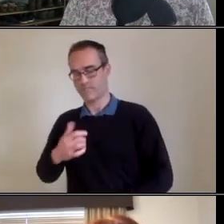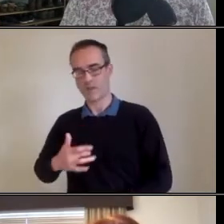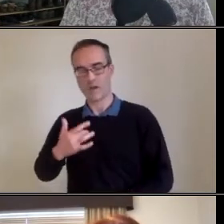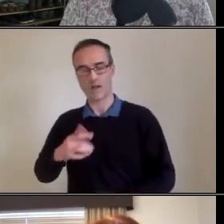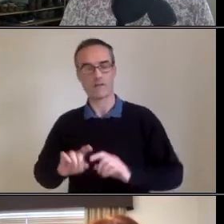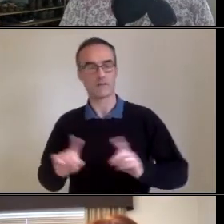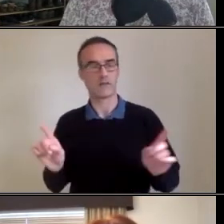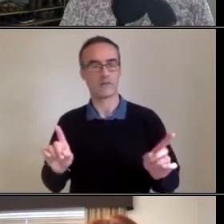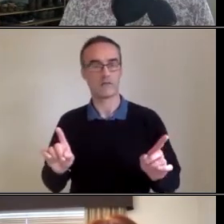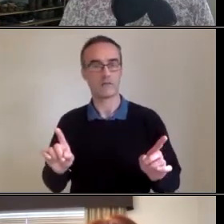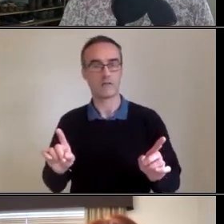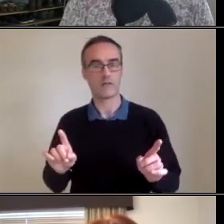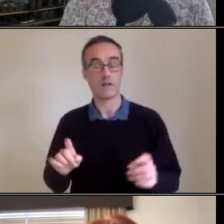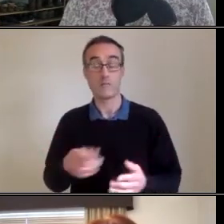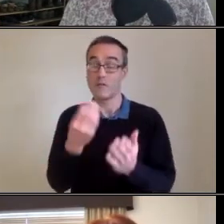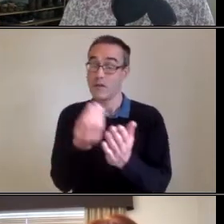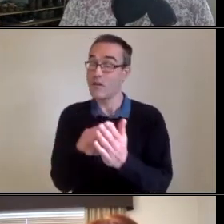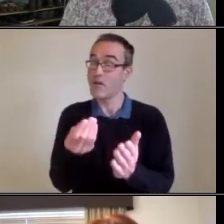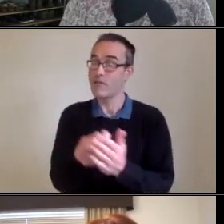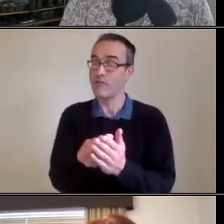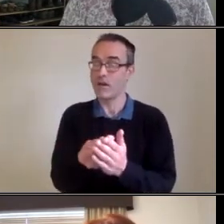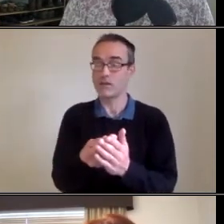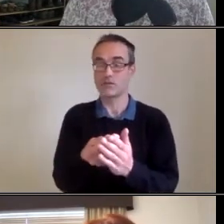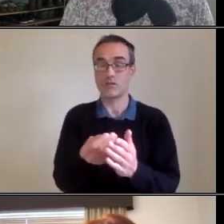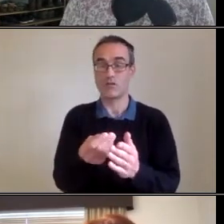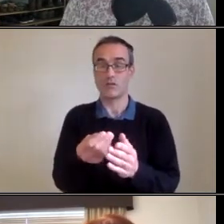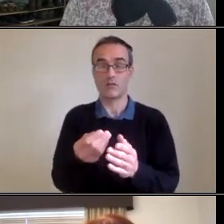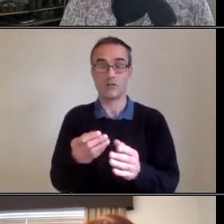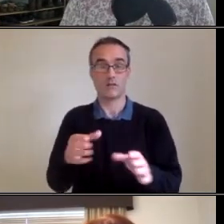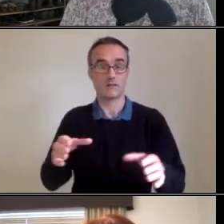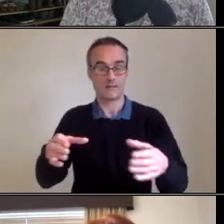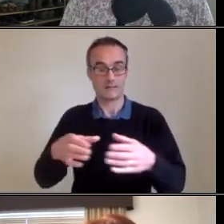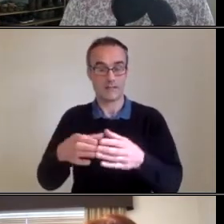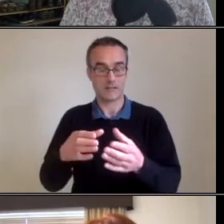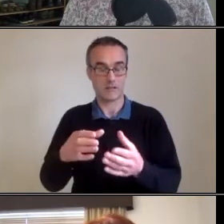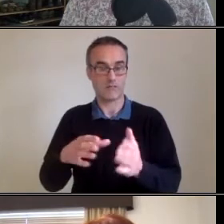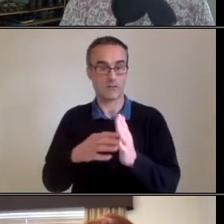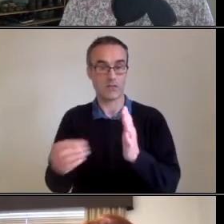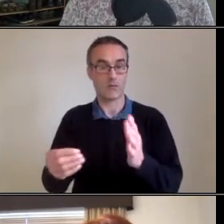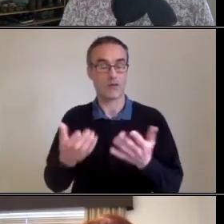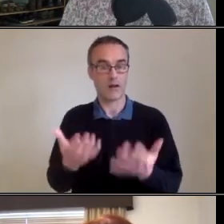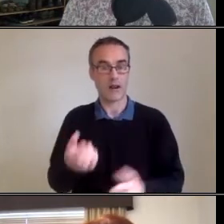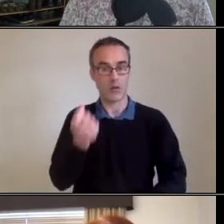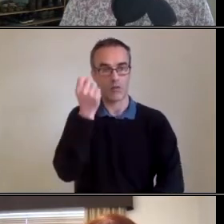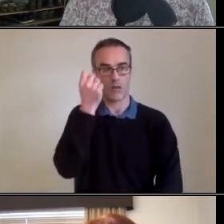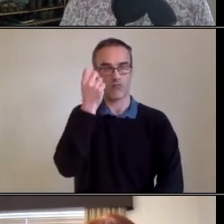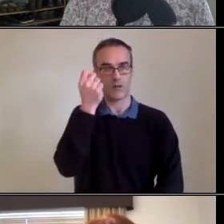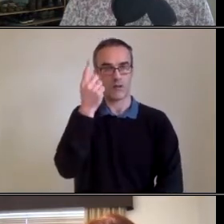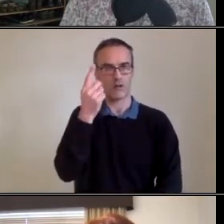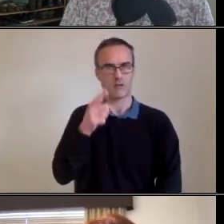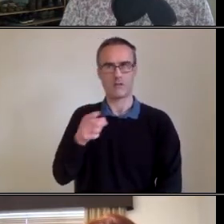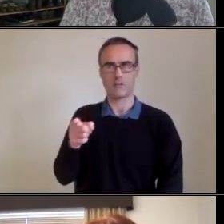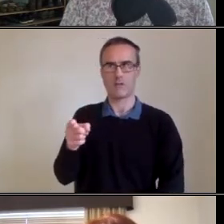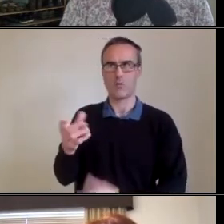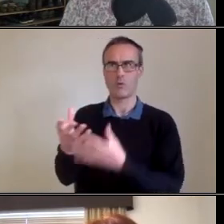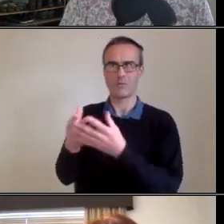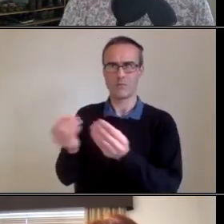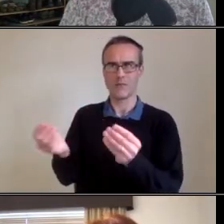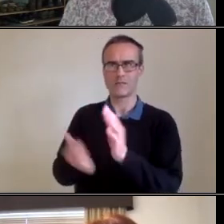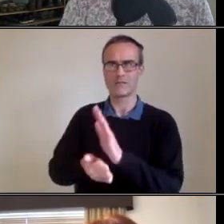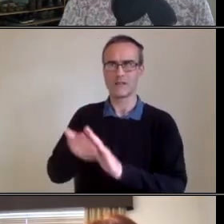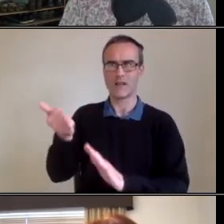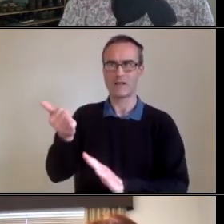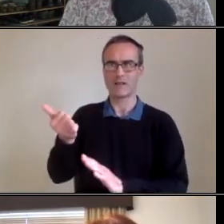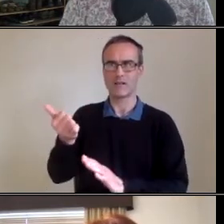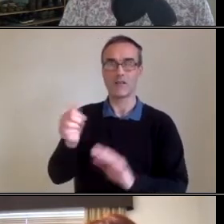big global corporations are realizing that they are missing all of that talent. And so they need to have parity on their boards. And then they need to